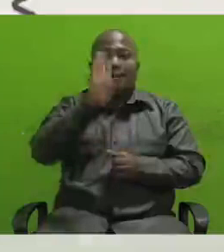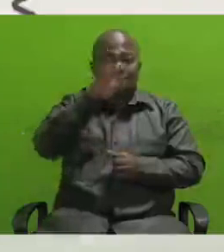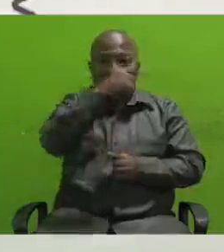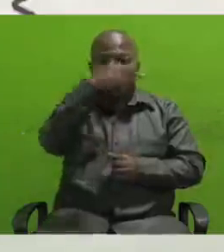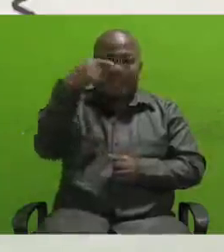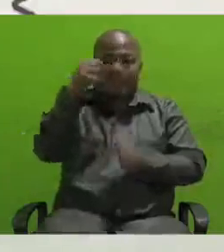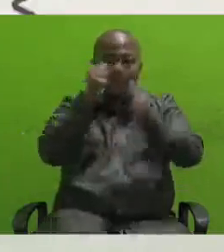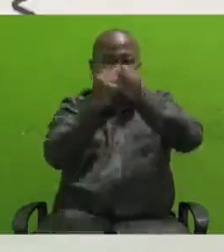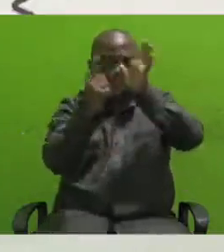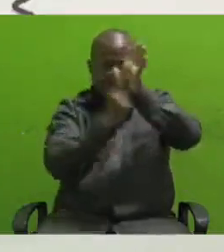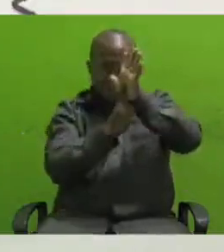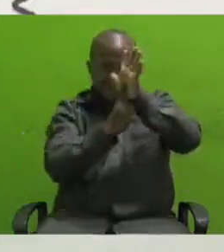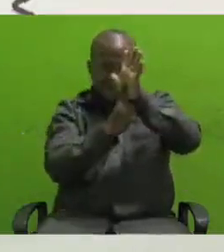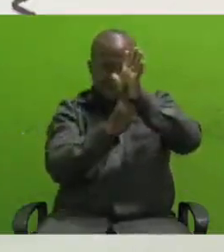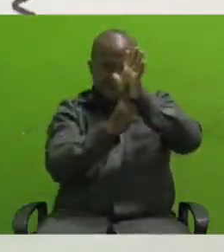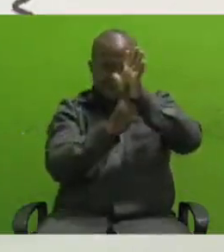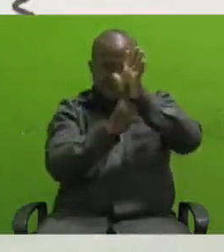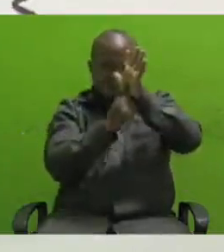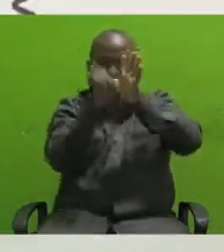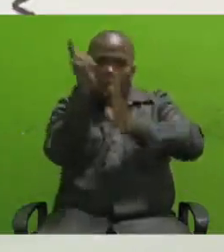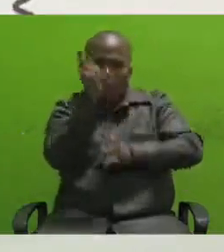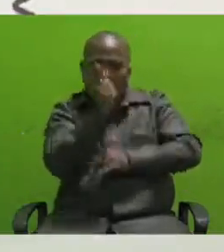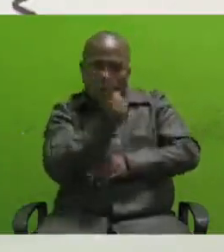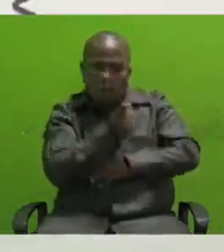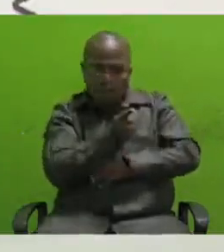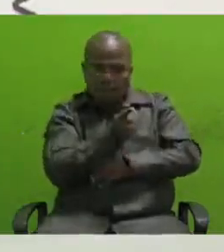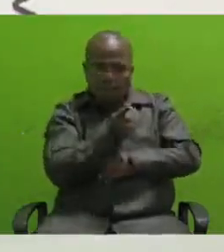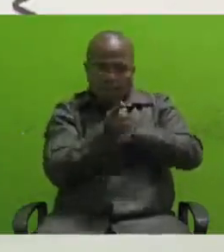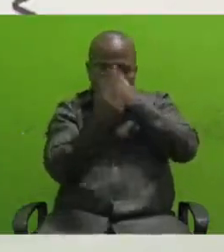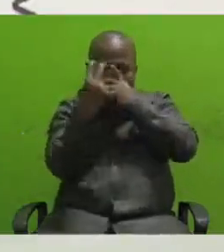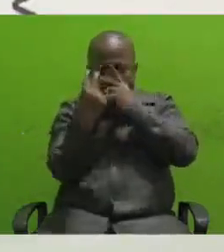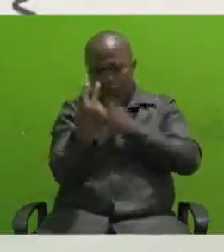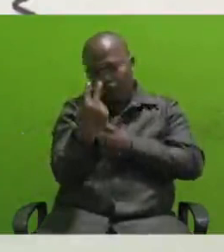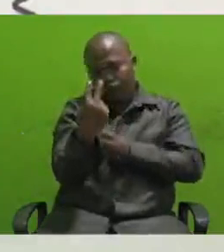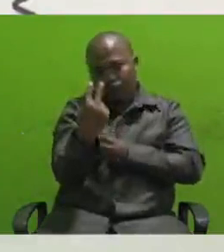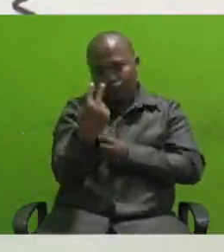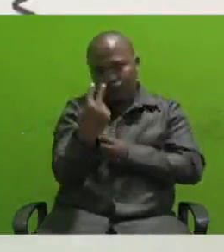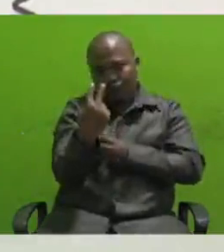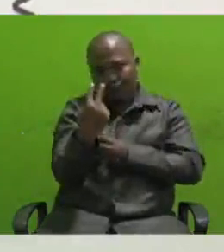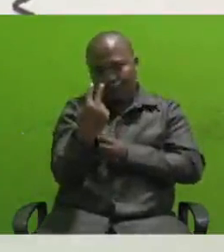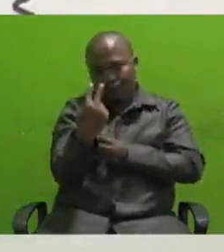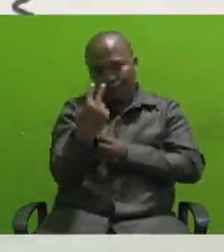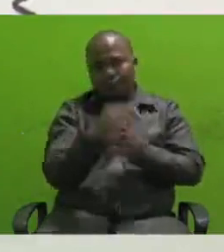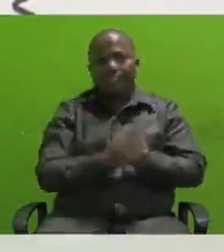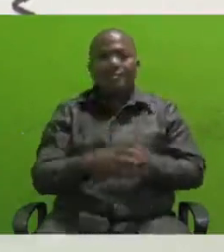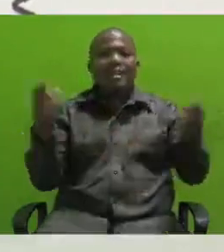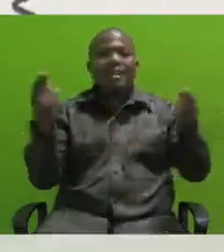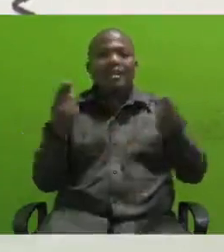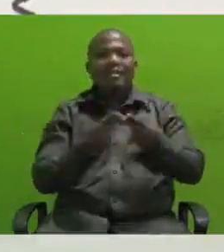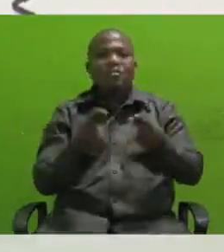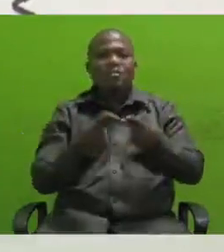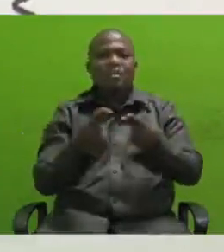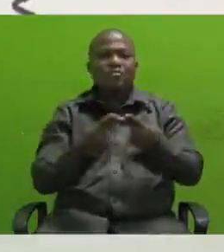B is negative 16. So negative 16 over 2, which is